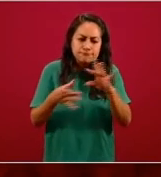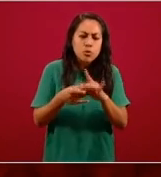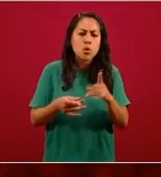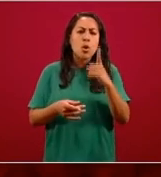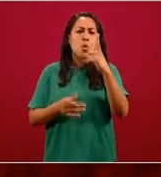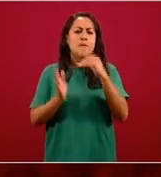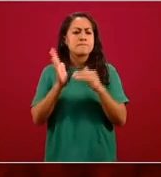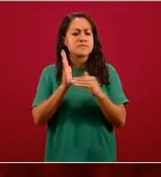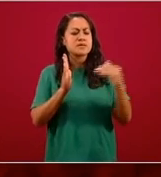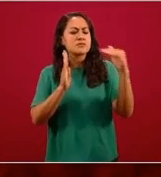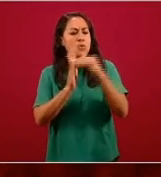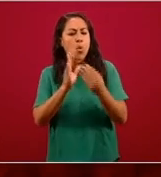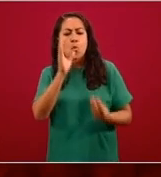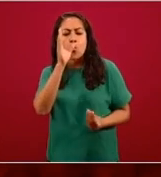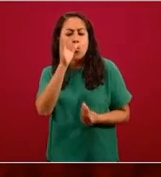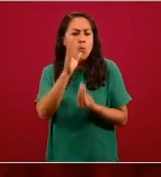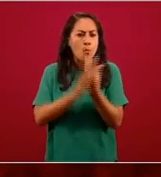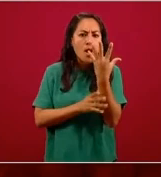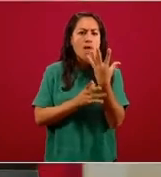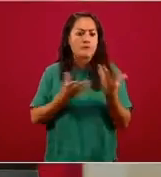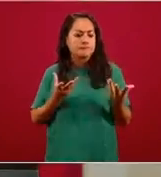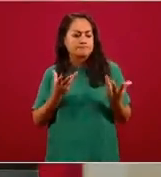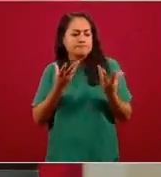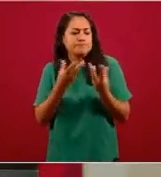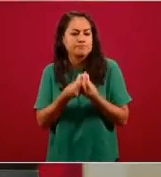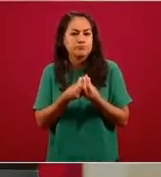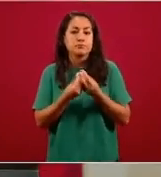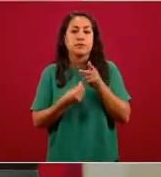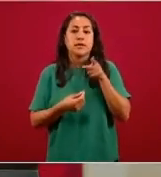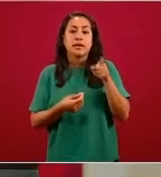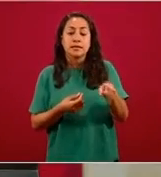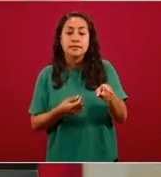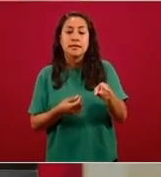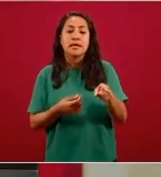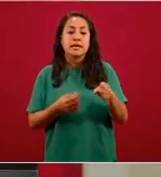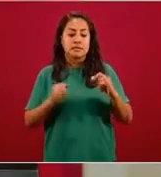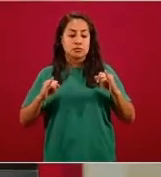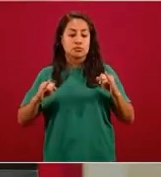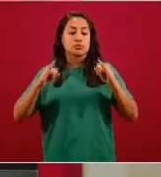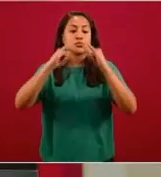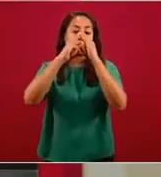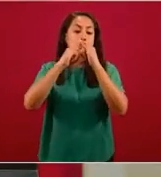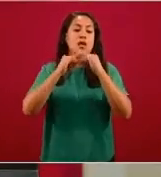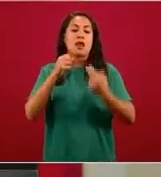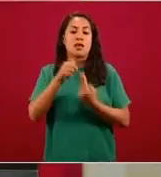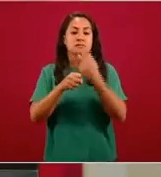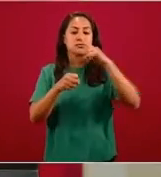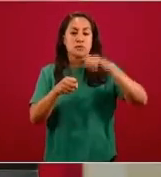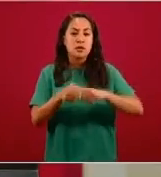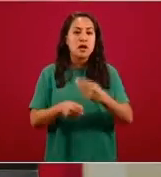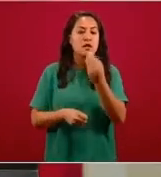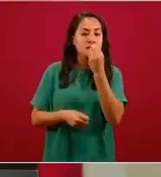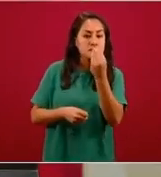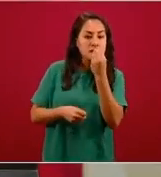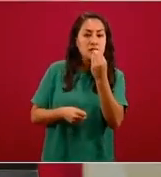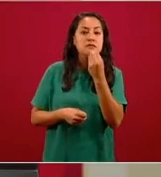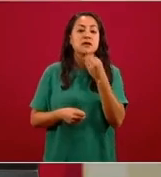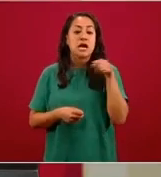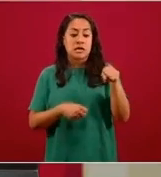for Well-Being, has been saying that we had him working along with